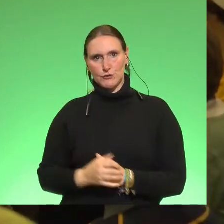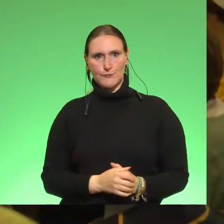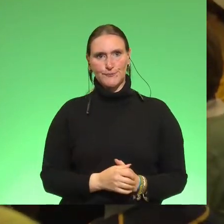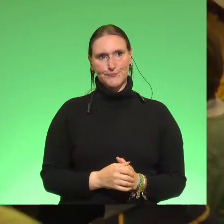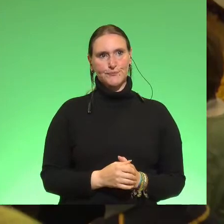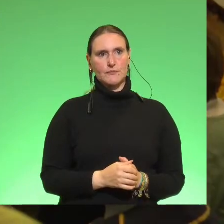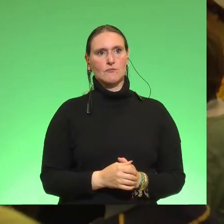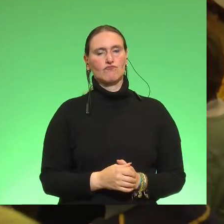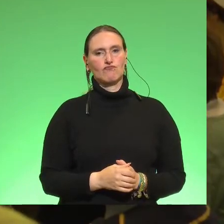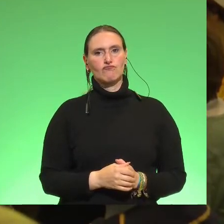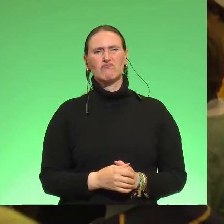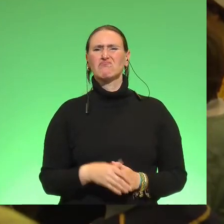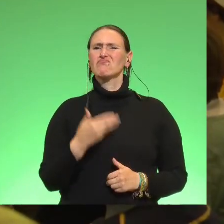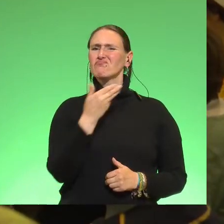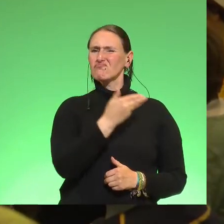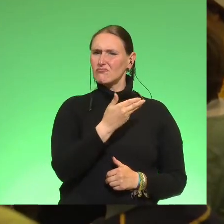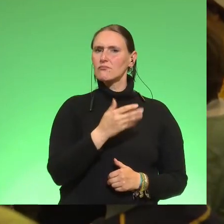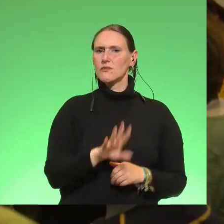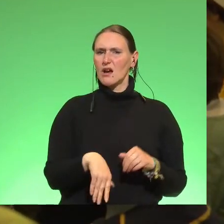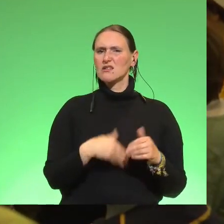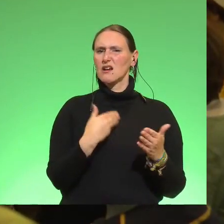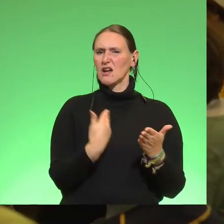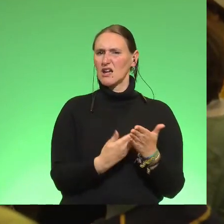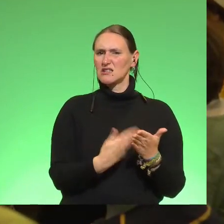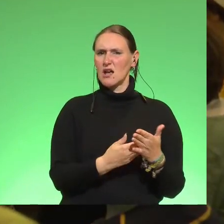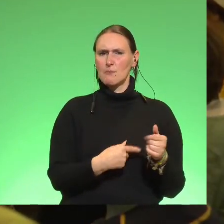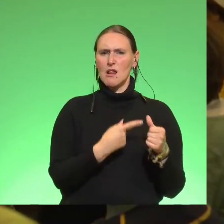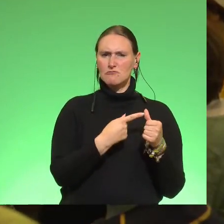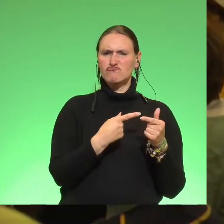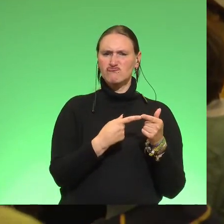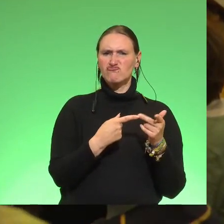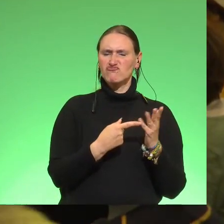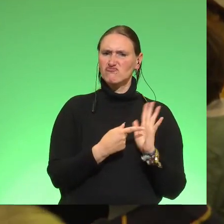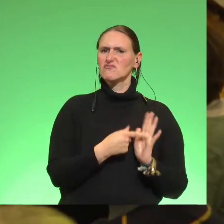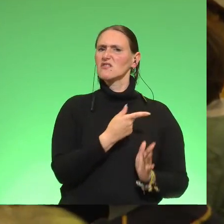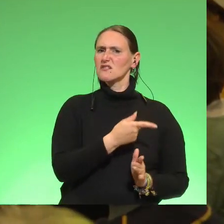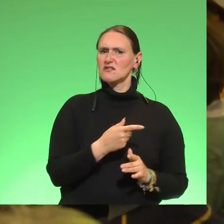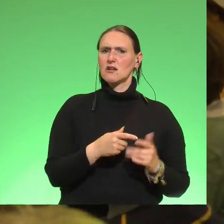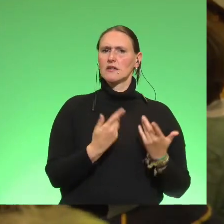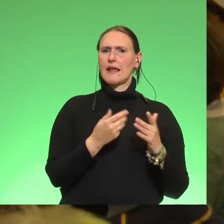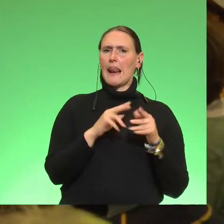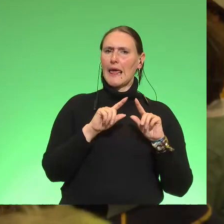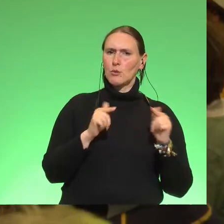I really like the examples you gave about how language also influences